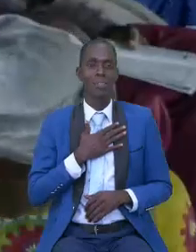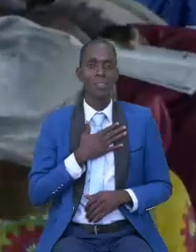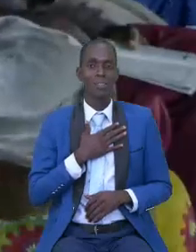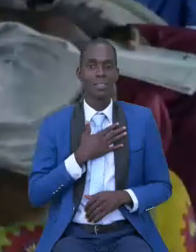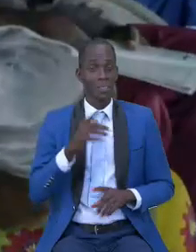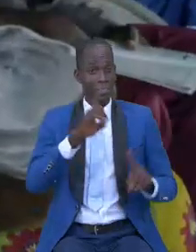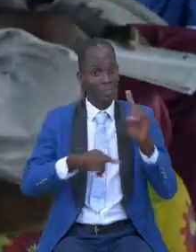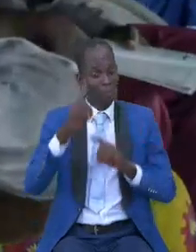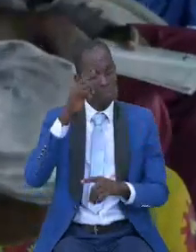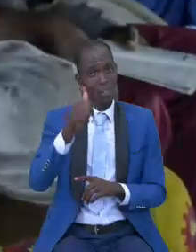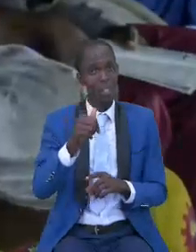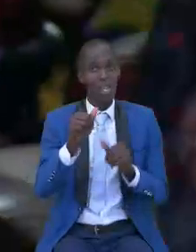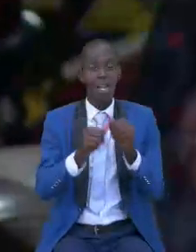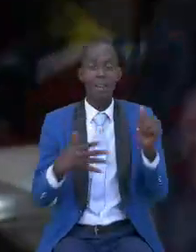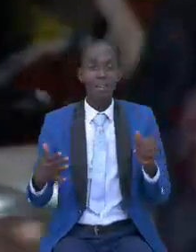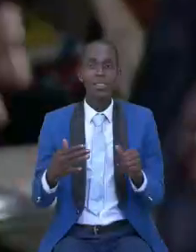it for yourself.